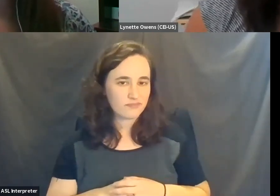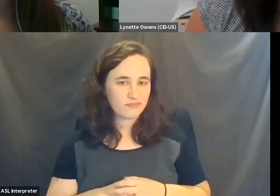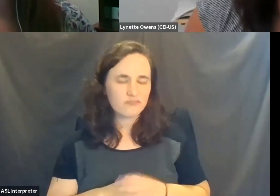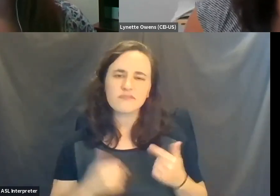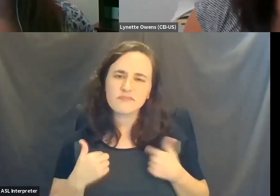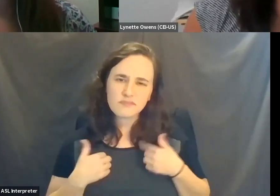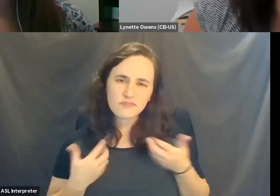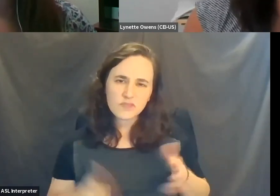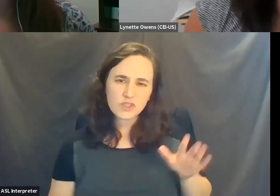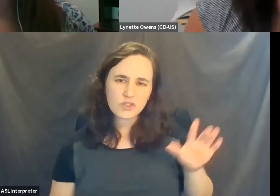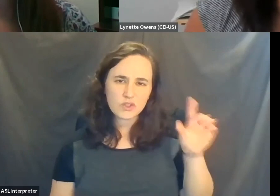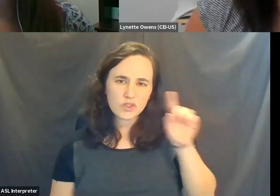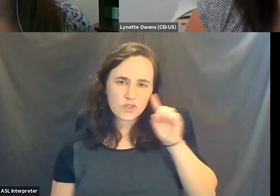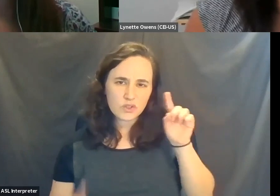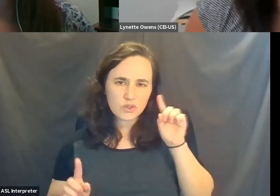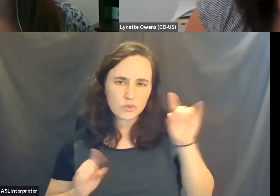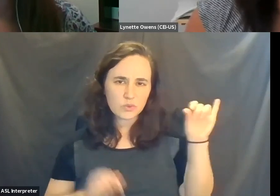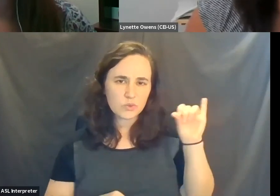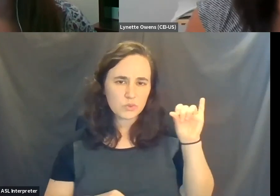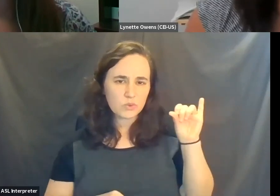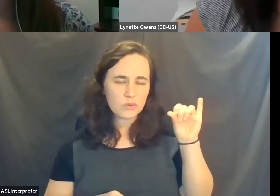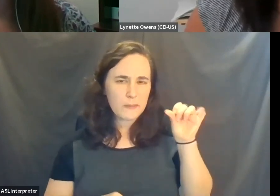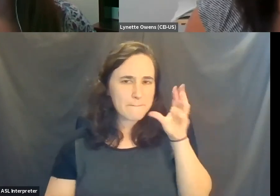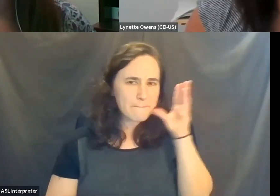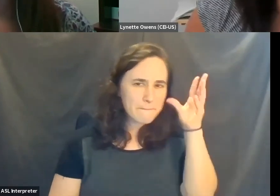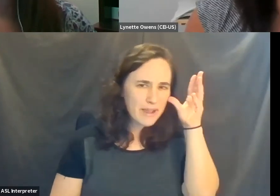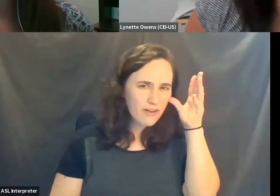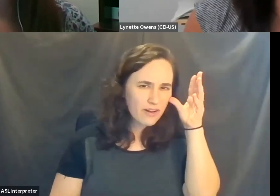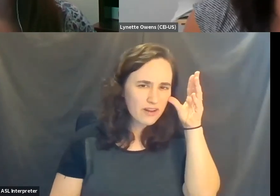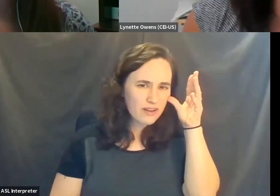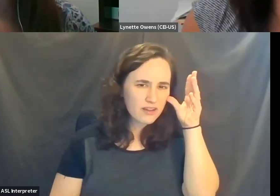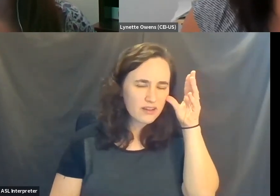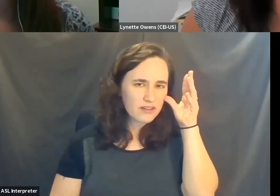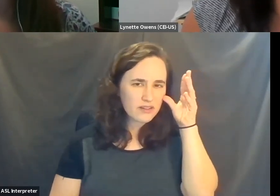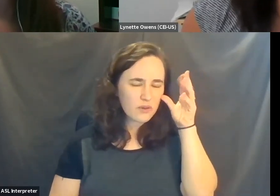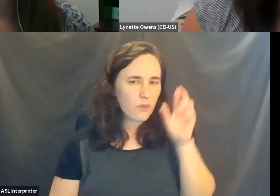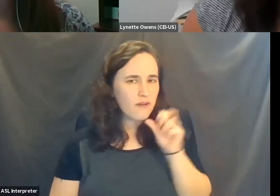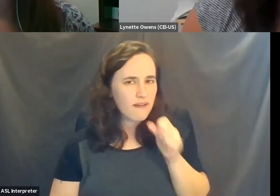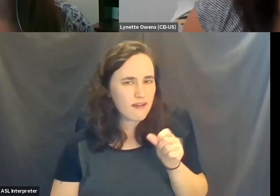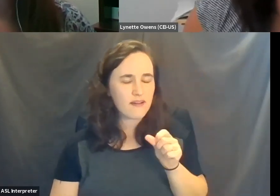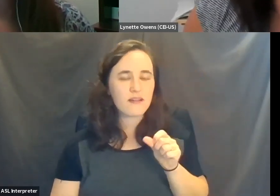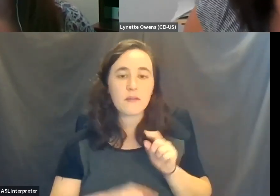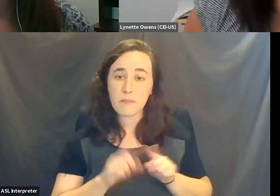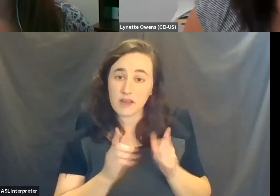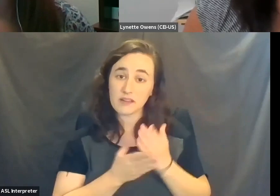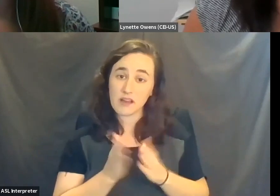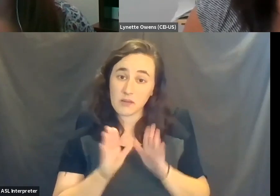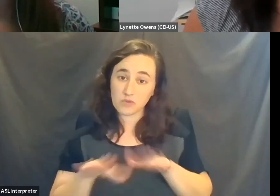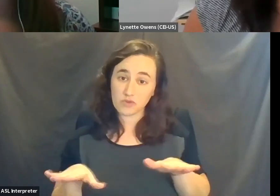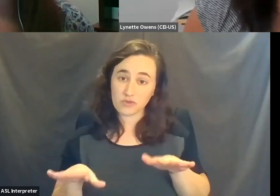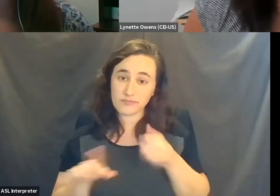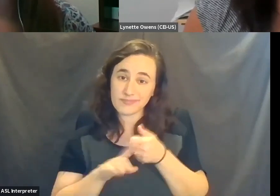also about, and I'm not sure if this was apparent to you in your experience, but those children who are